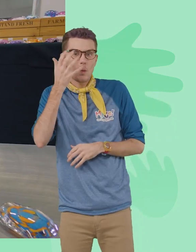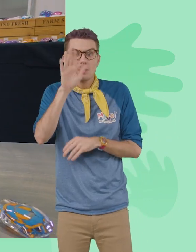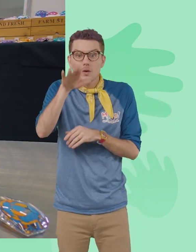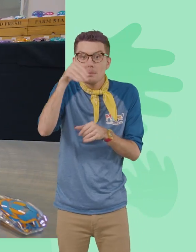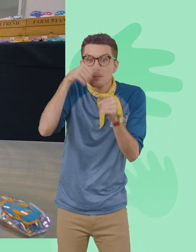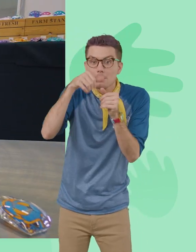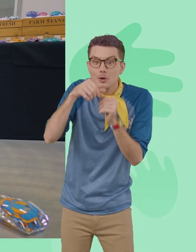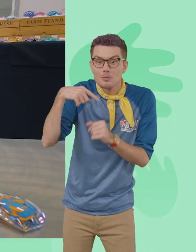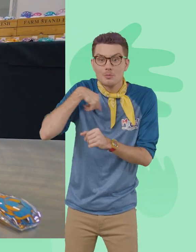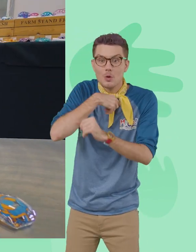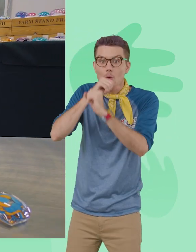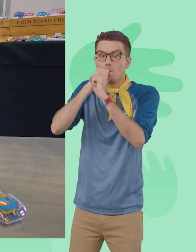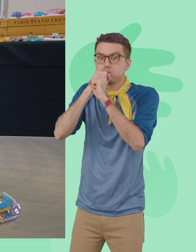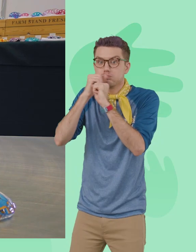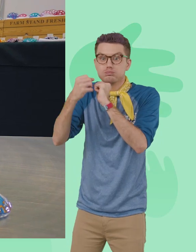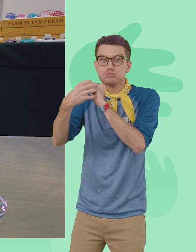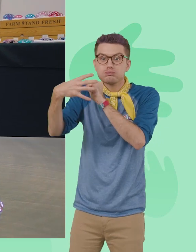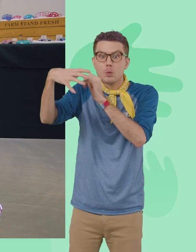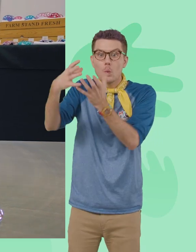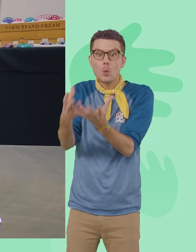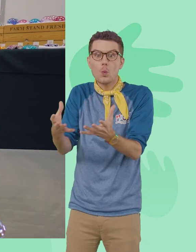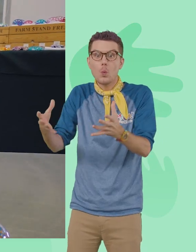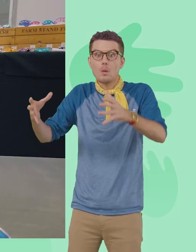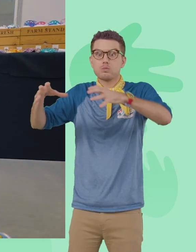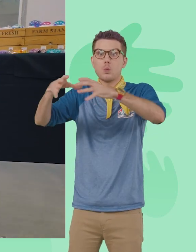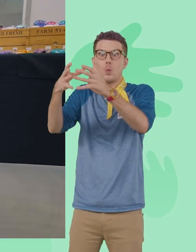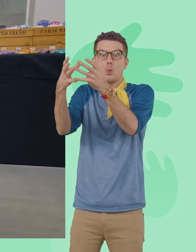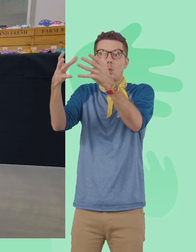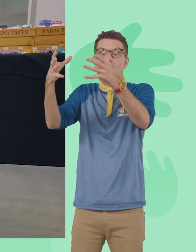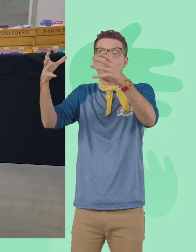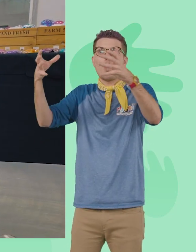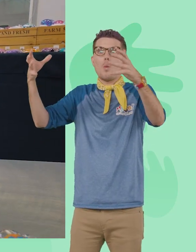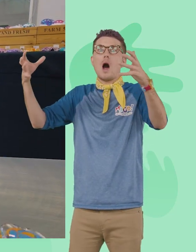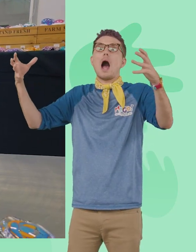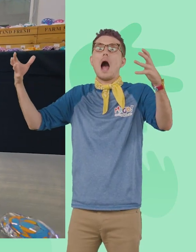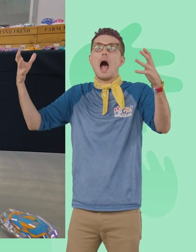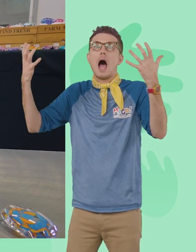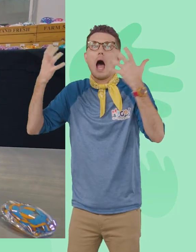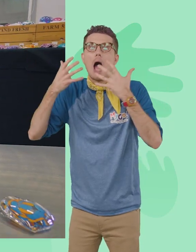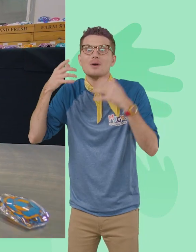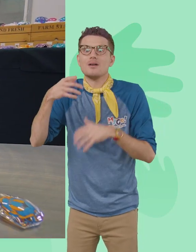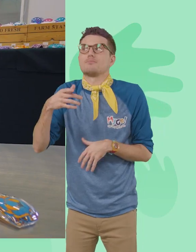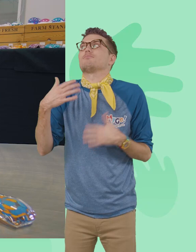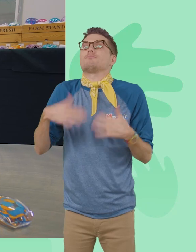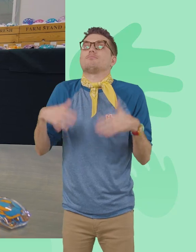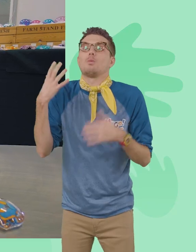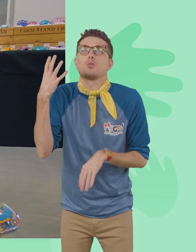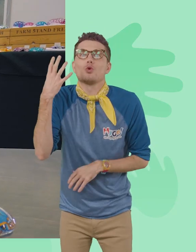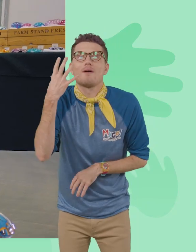Yeah, remember how they blew it and made it big and expanded? Whoa.